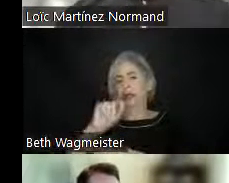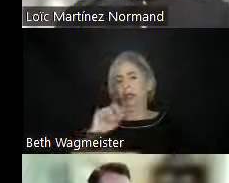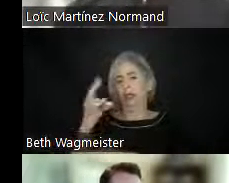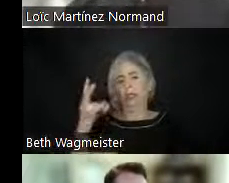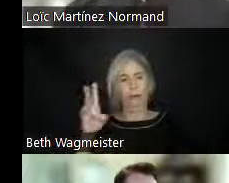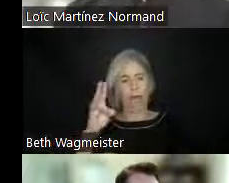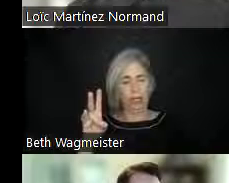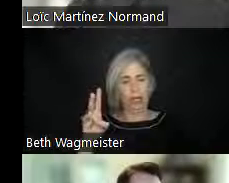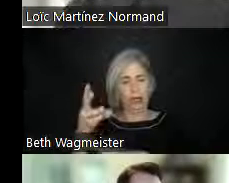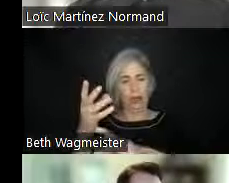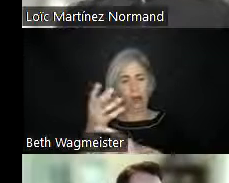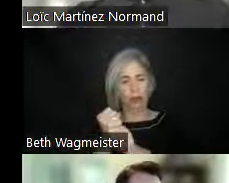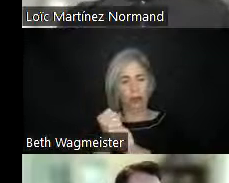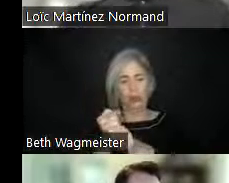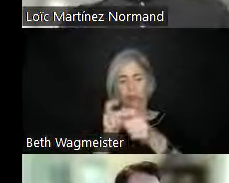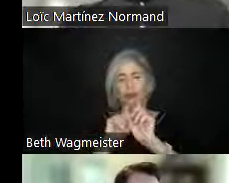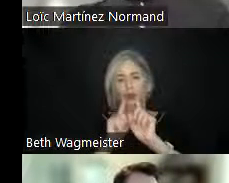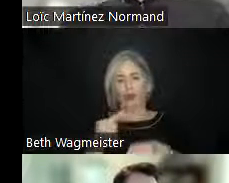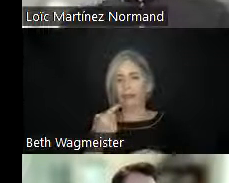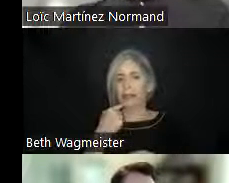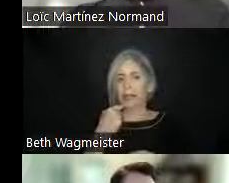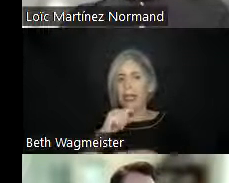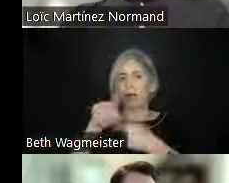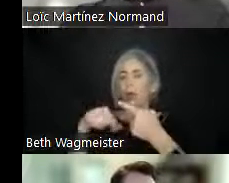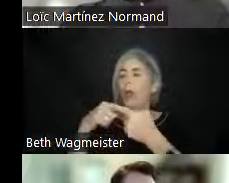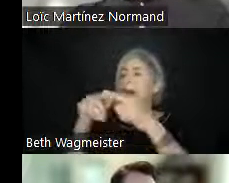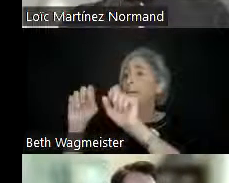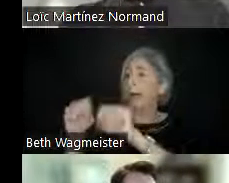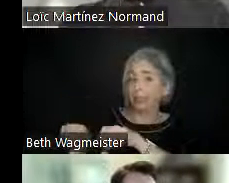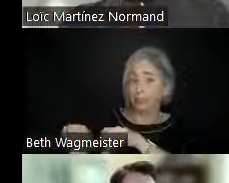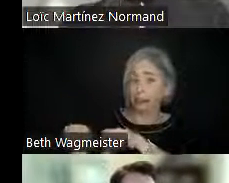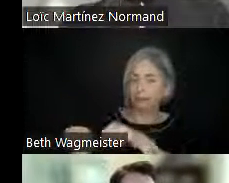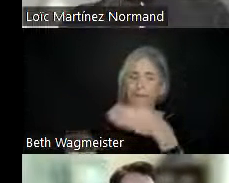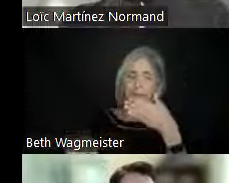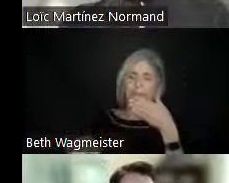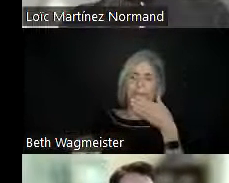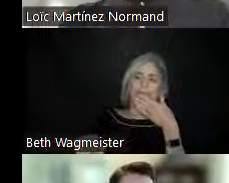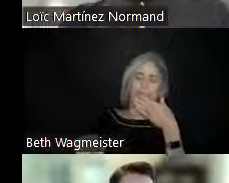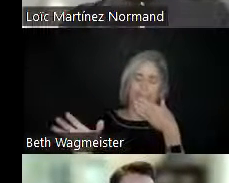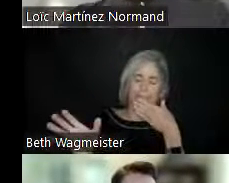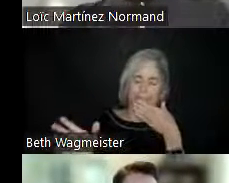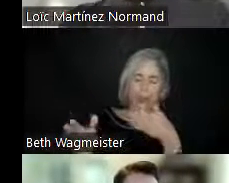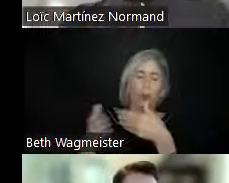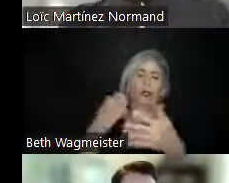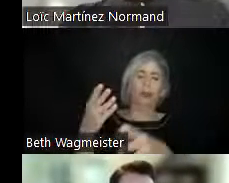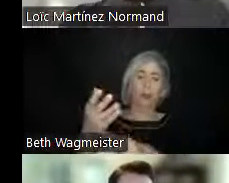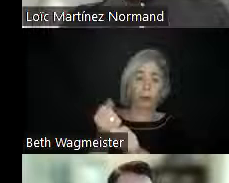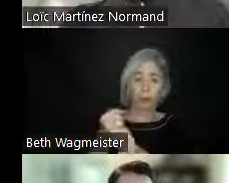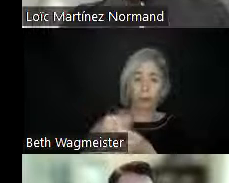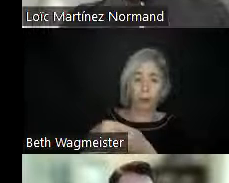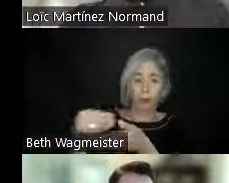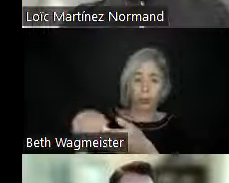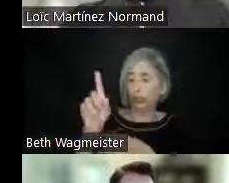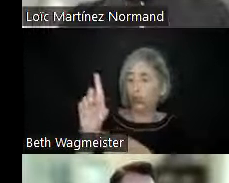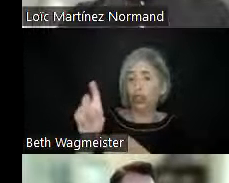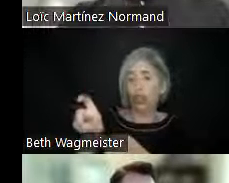the procurement directive said that when possible, whatever you procure should be accessible